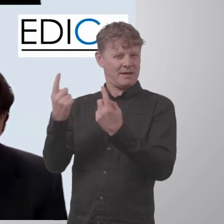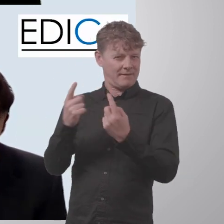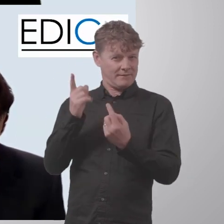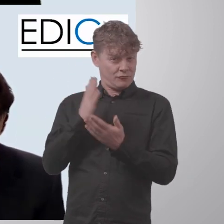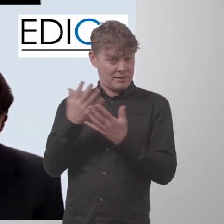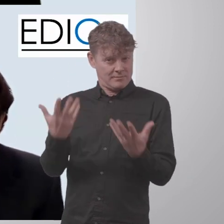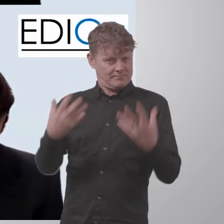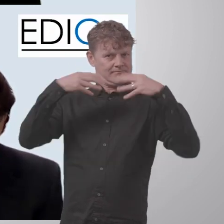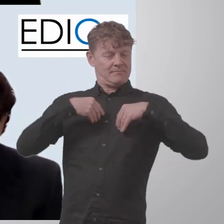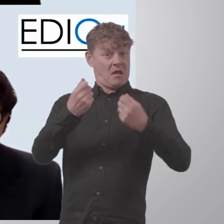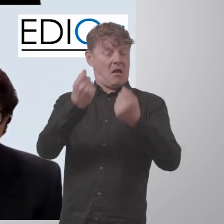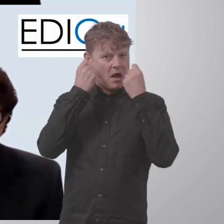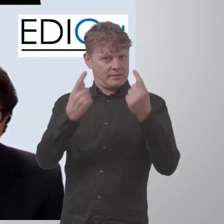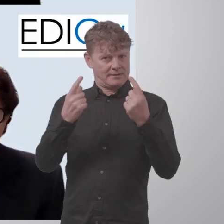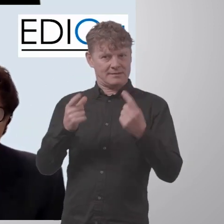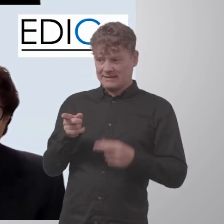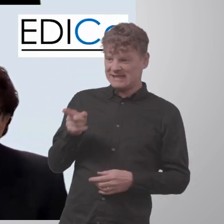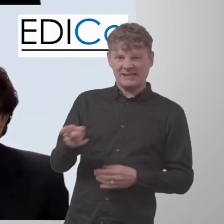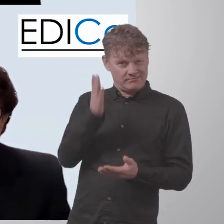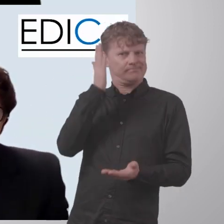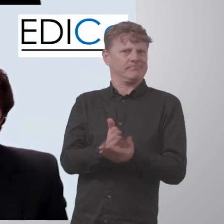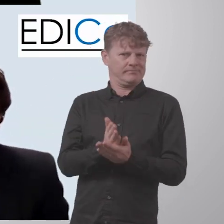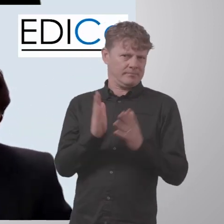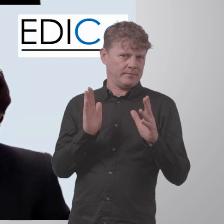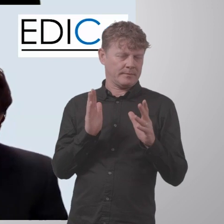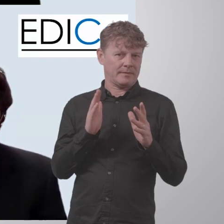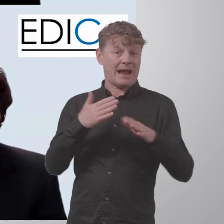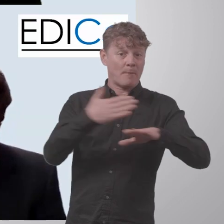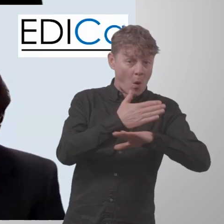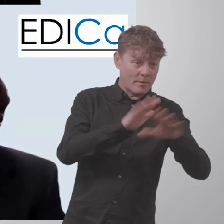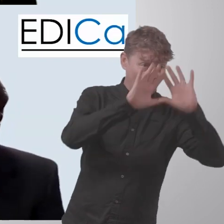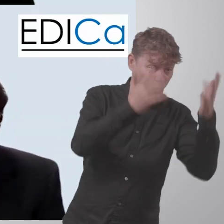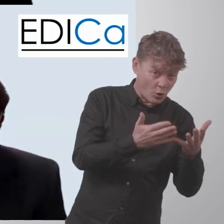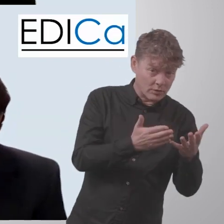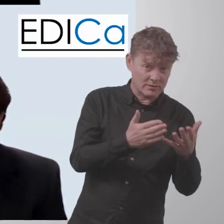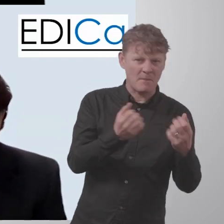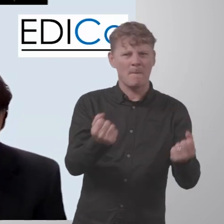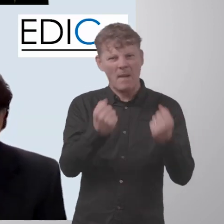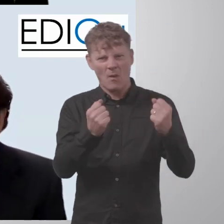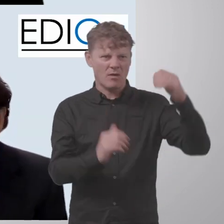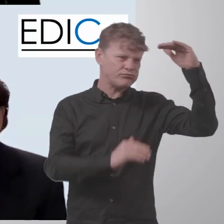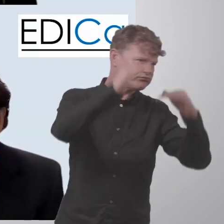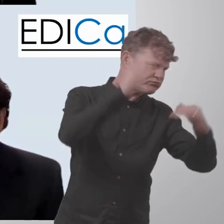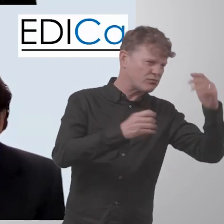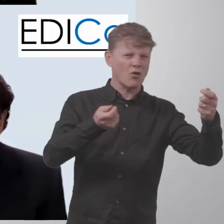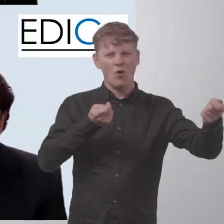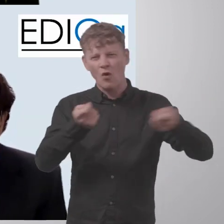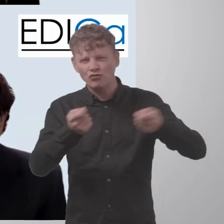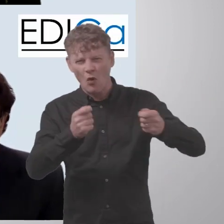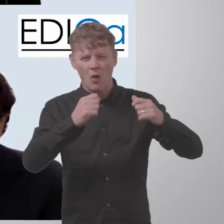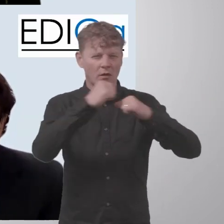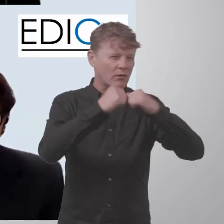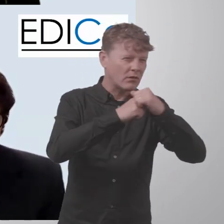be the true nature of what employment is like, problems with power and control, and there are